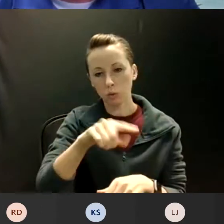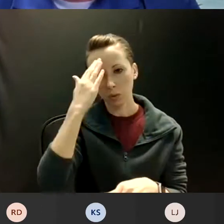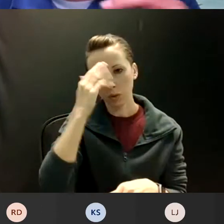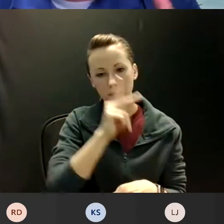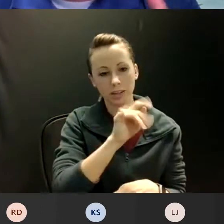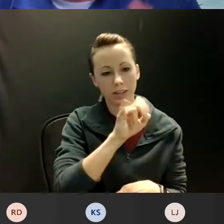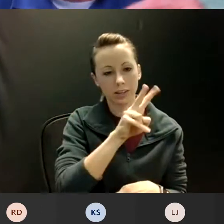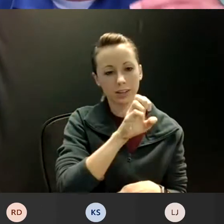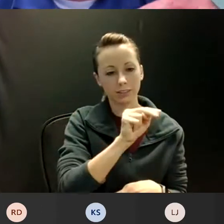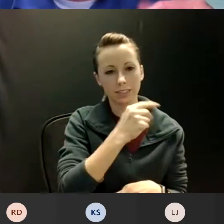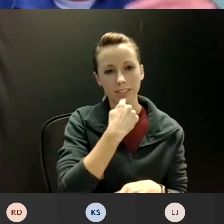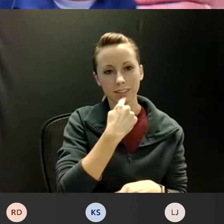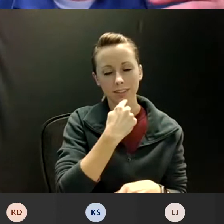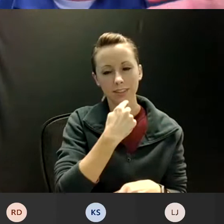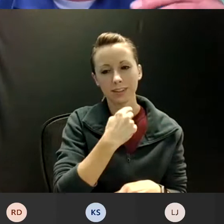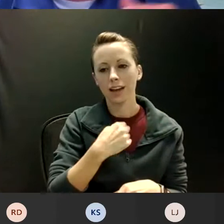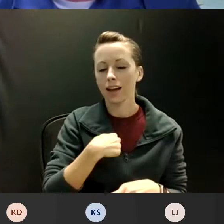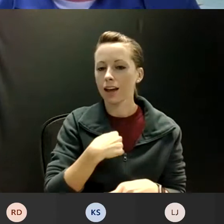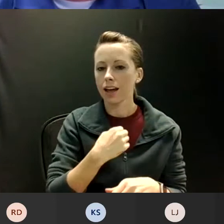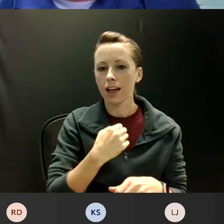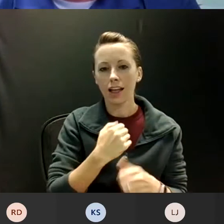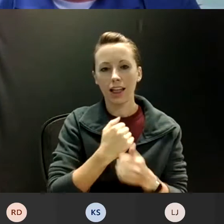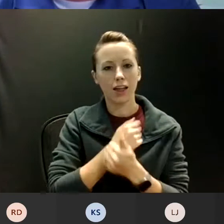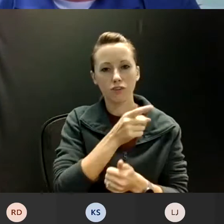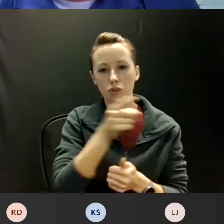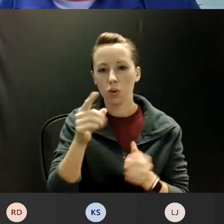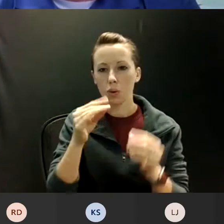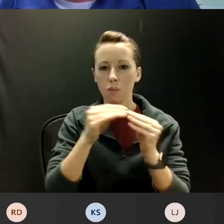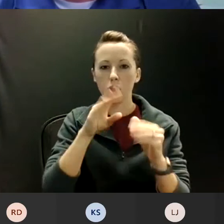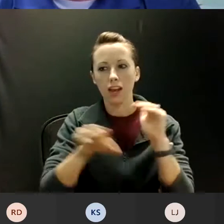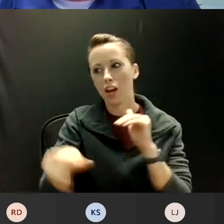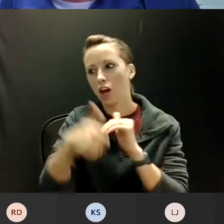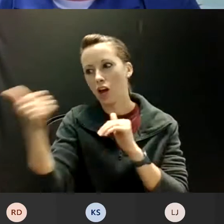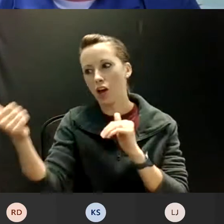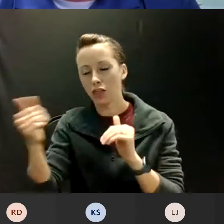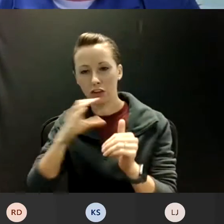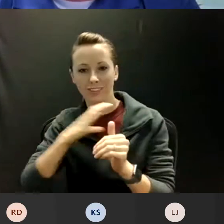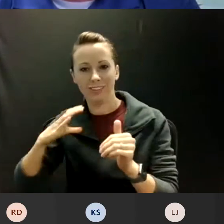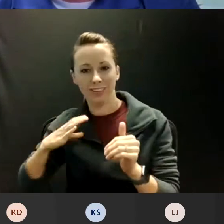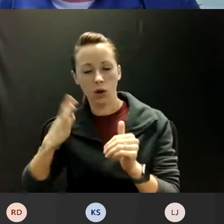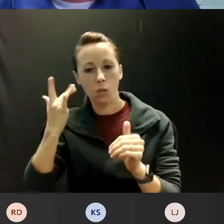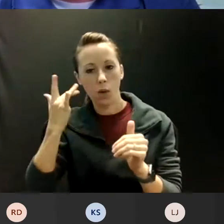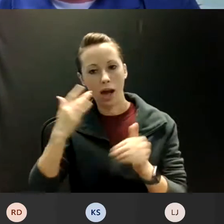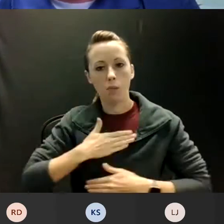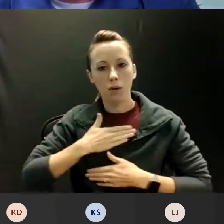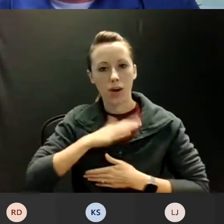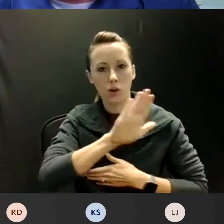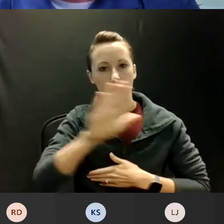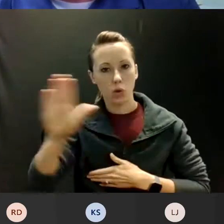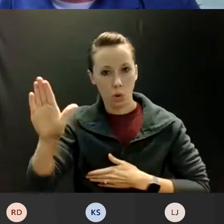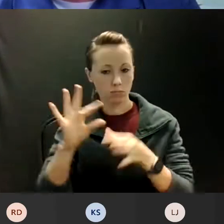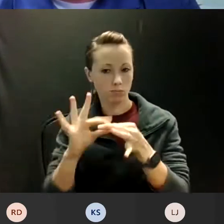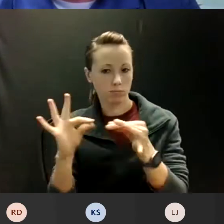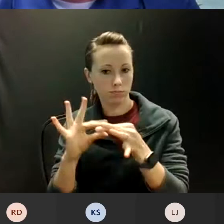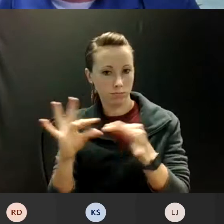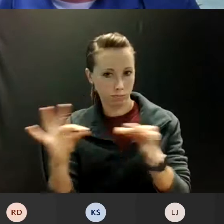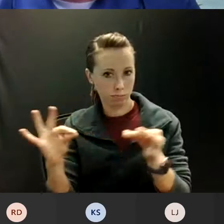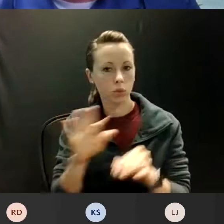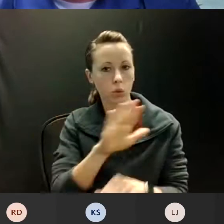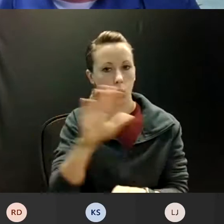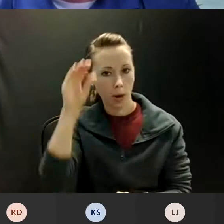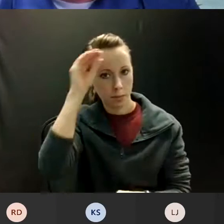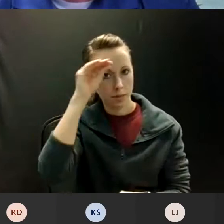love you all more than any other council that we deal with, because I appreciate your voice in all that we do